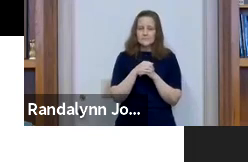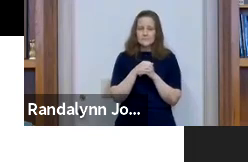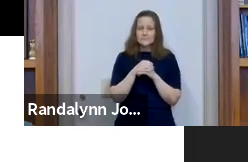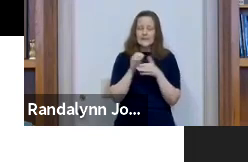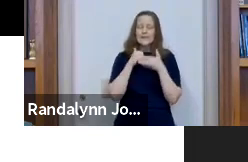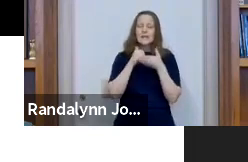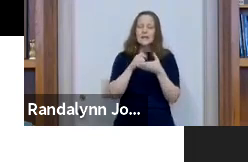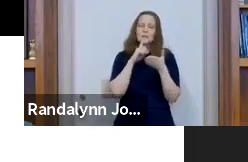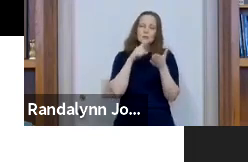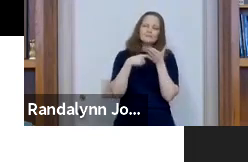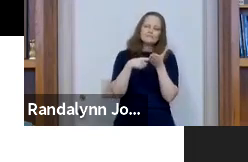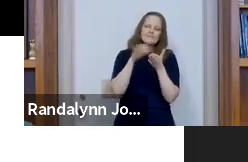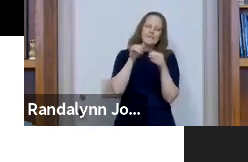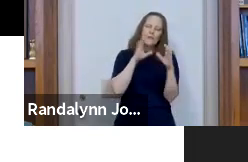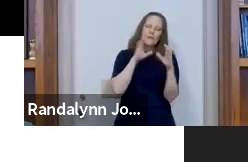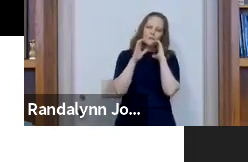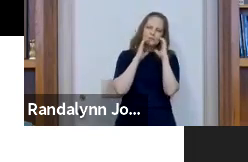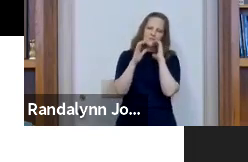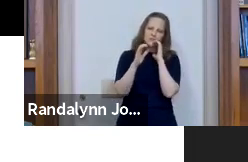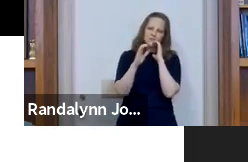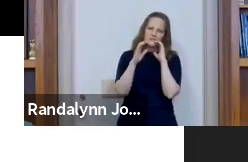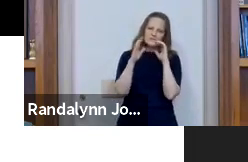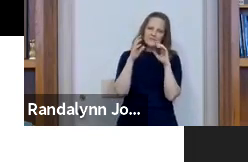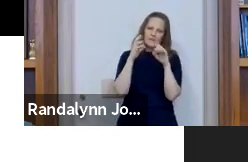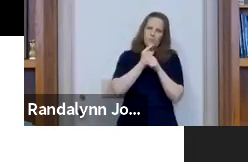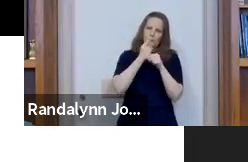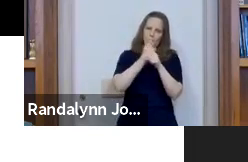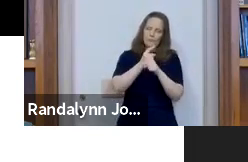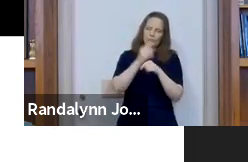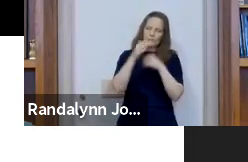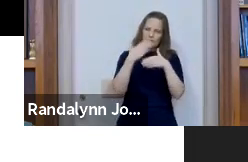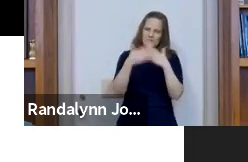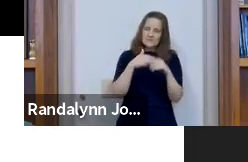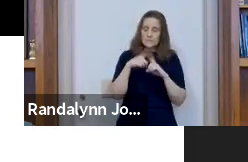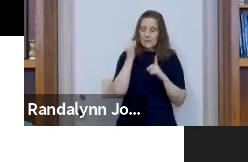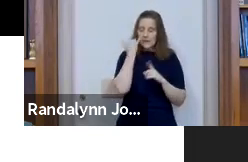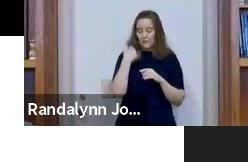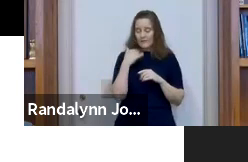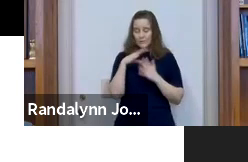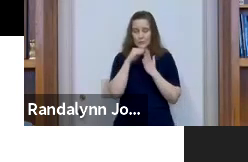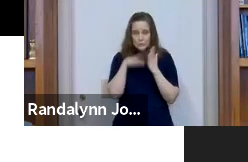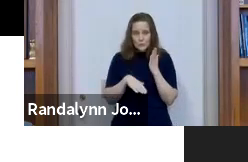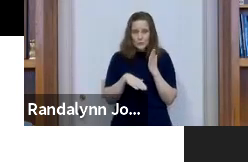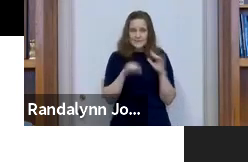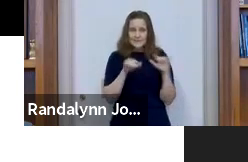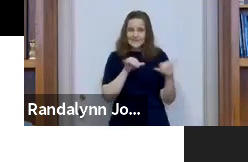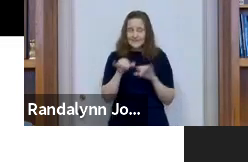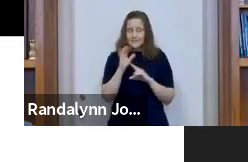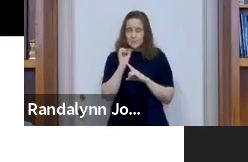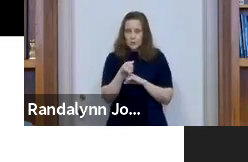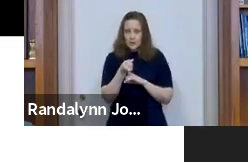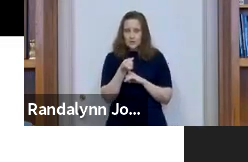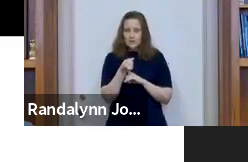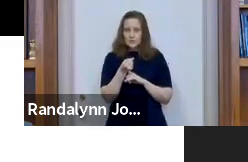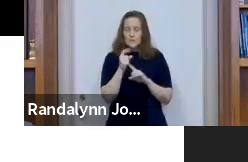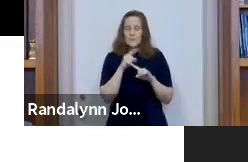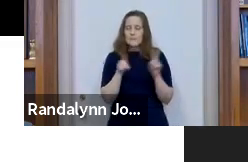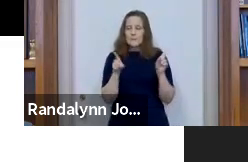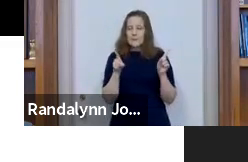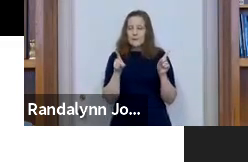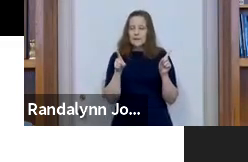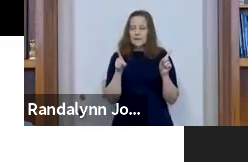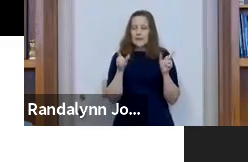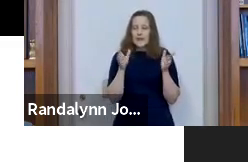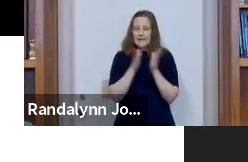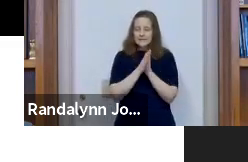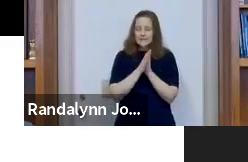talk through that conversation and get you through the appropriate process. And if you have a student, the same situation, except we'd ask that you